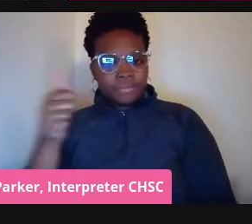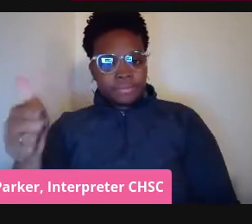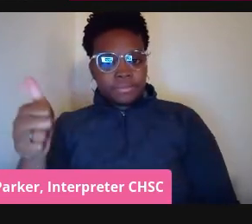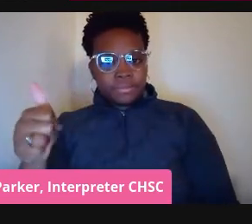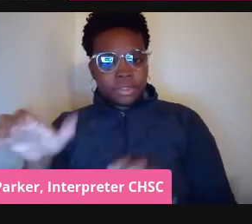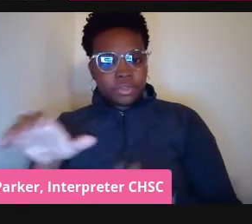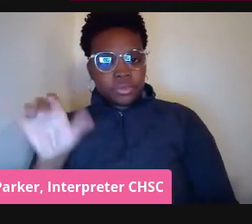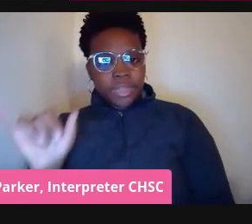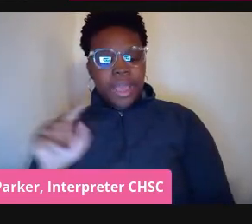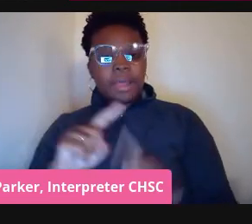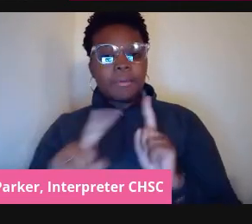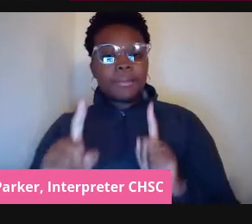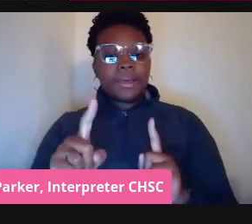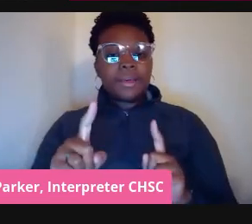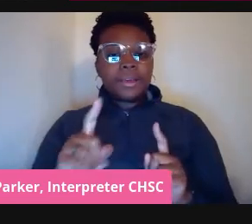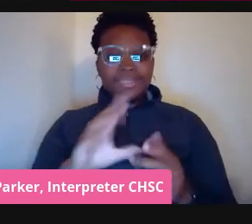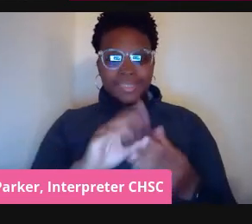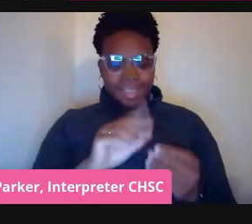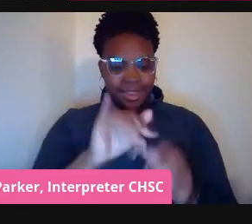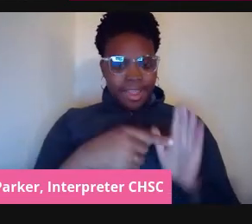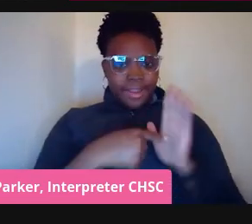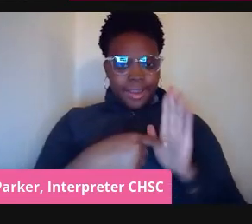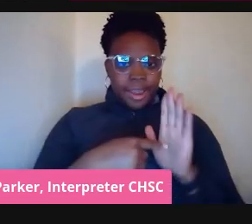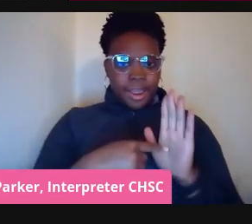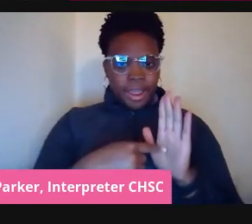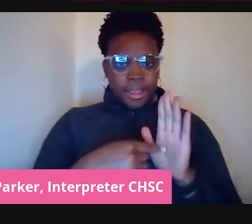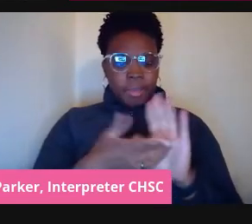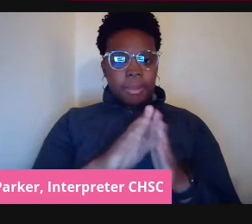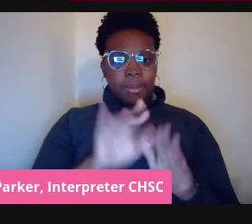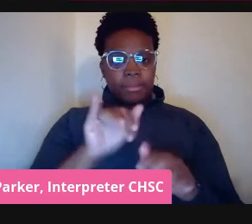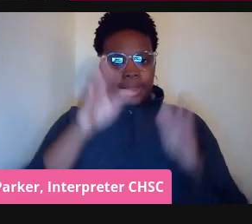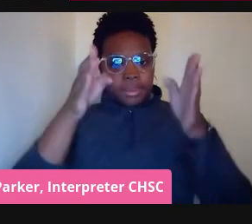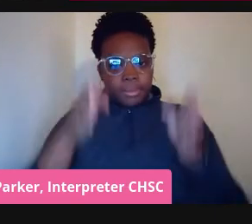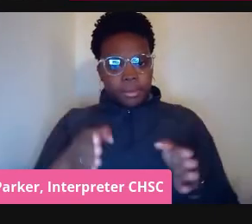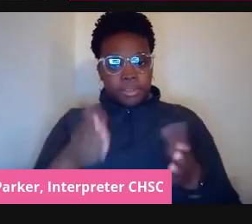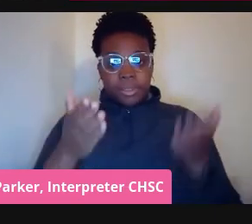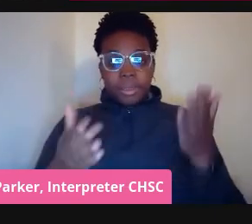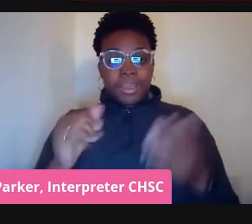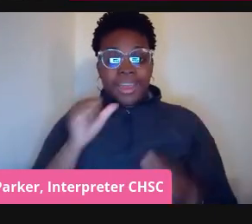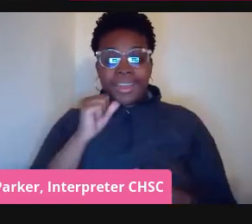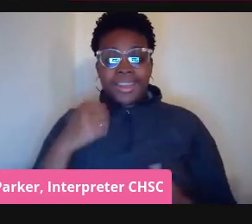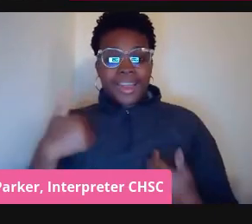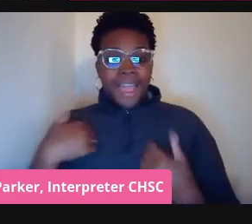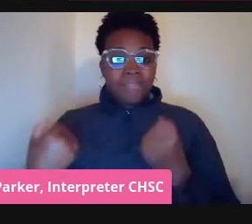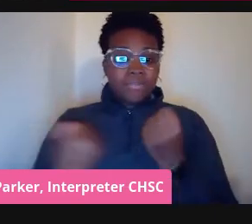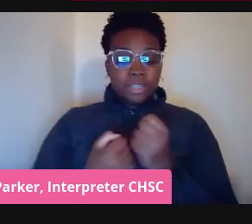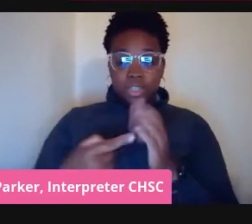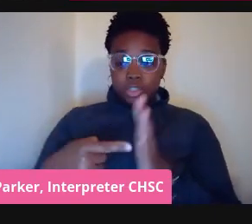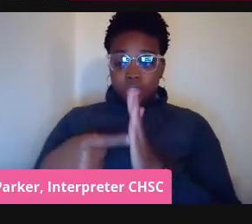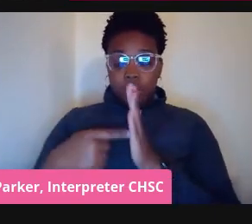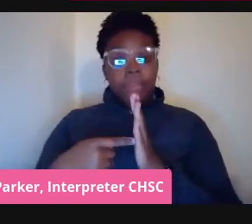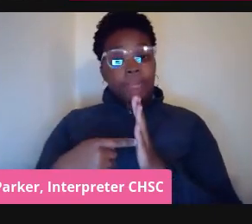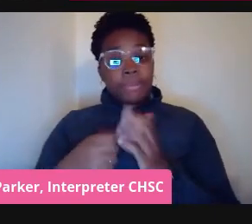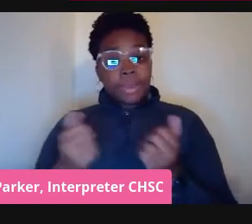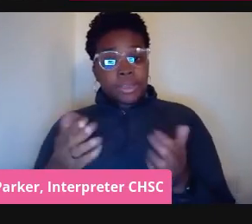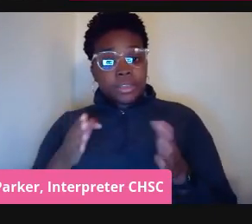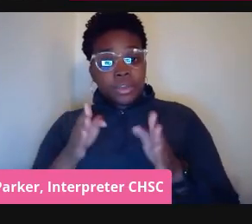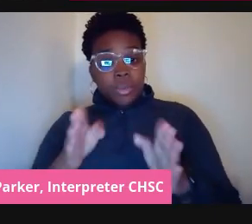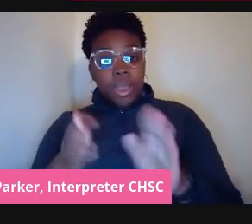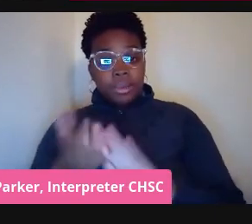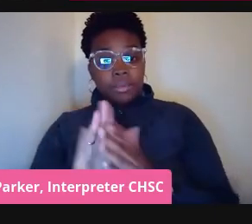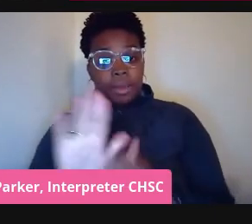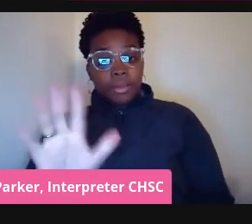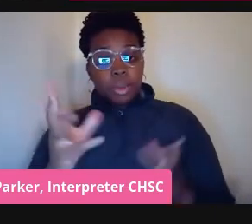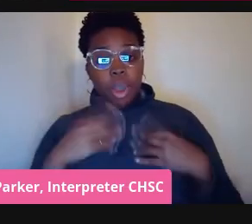But seeing that example and being that person that maybe I didn't have that showed me there is a way to be your own